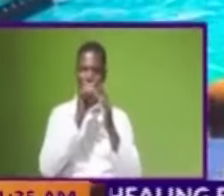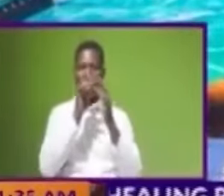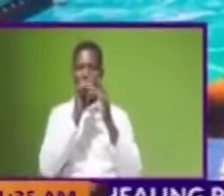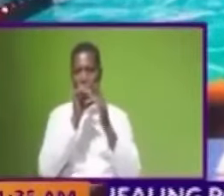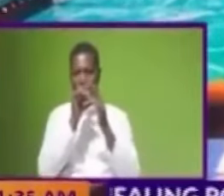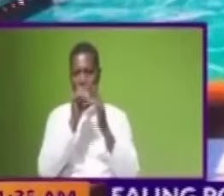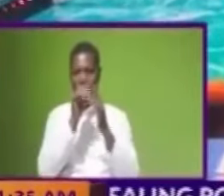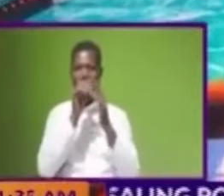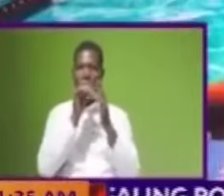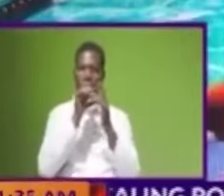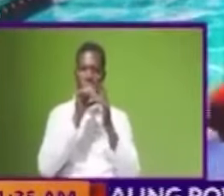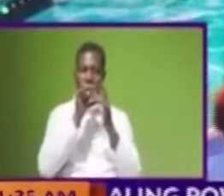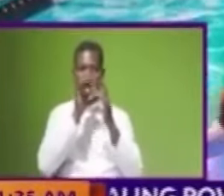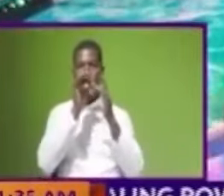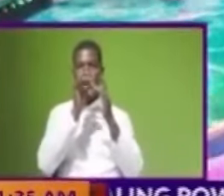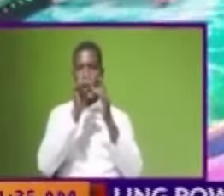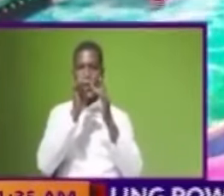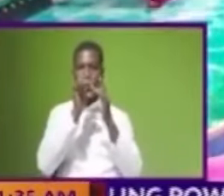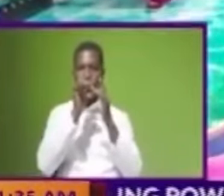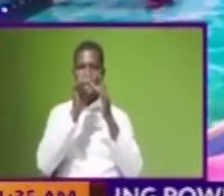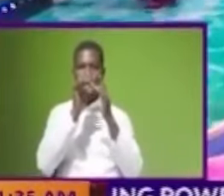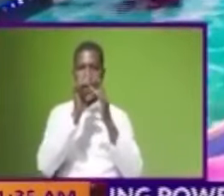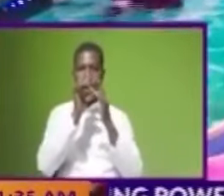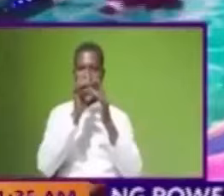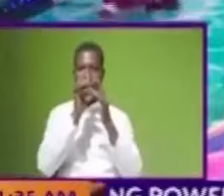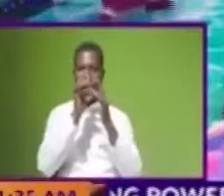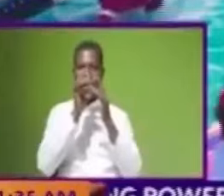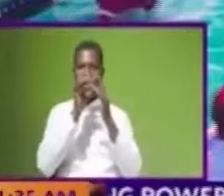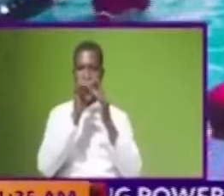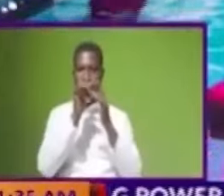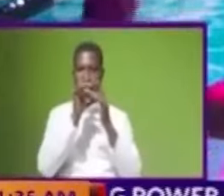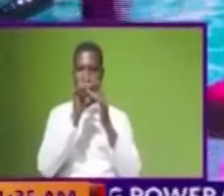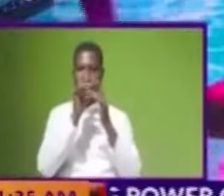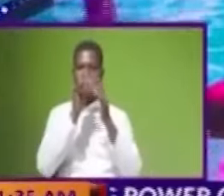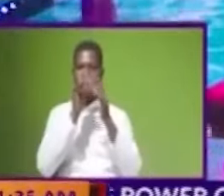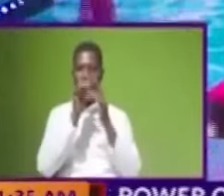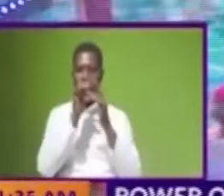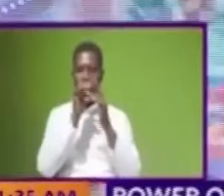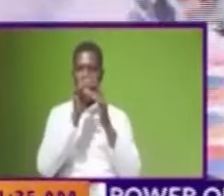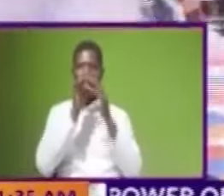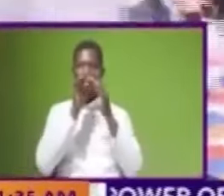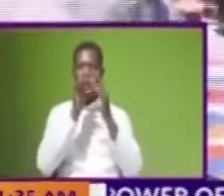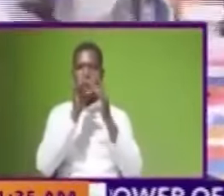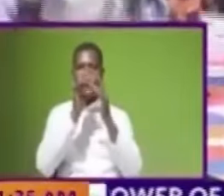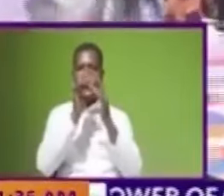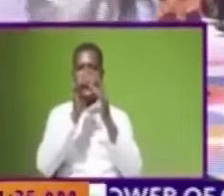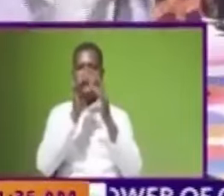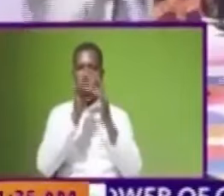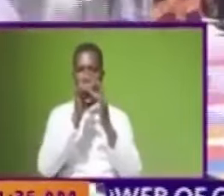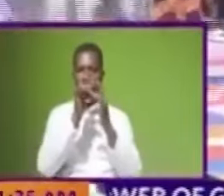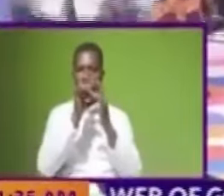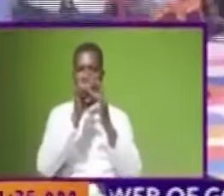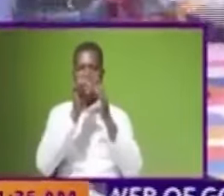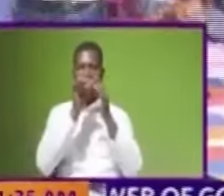flow. I will be there. You should be there.